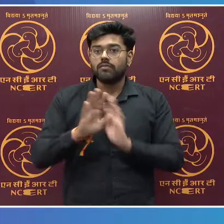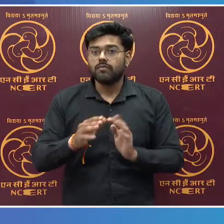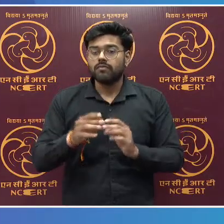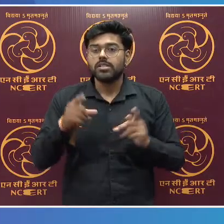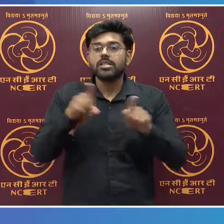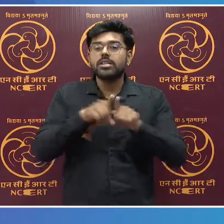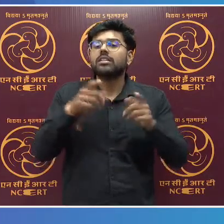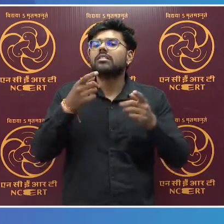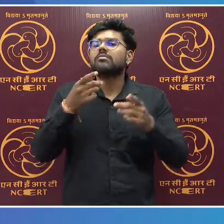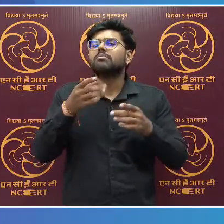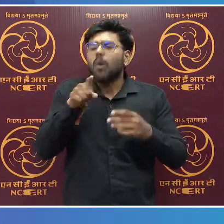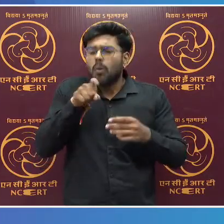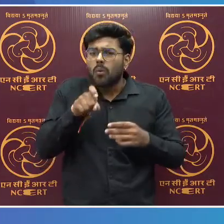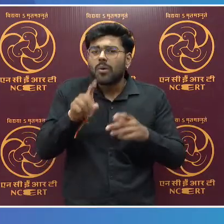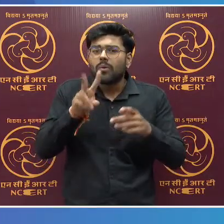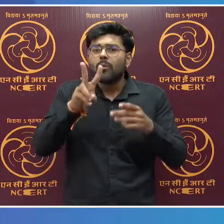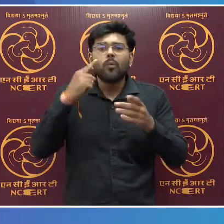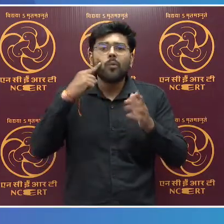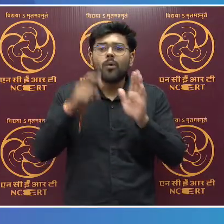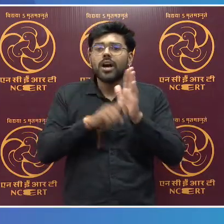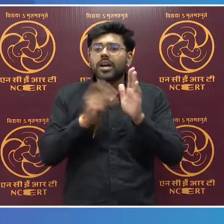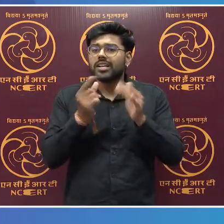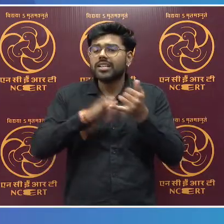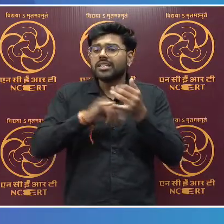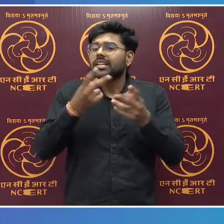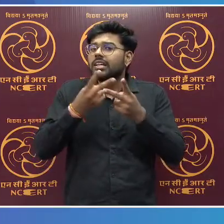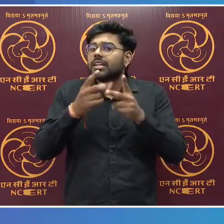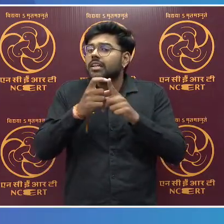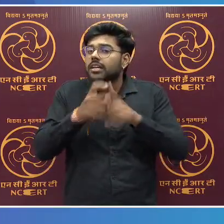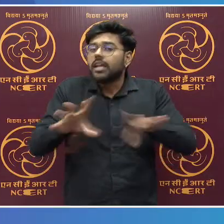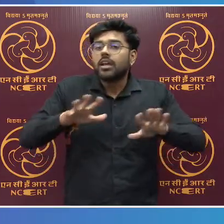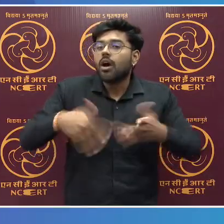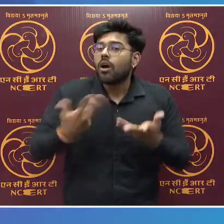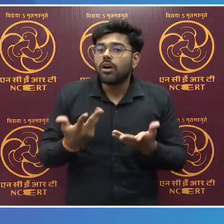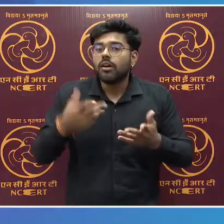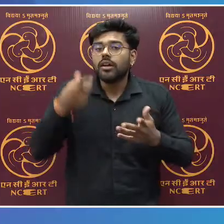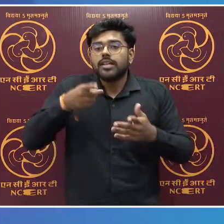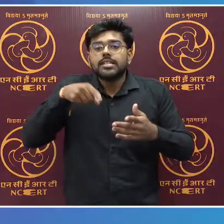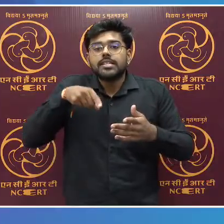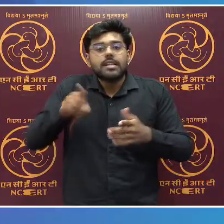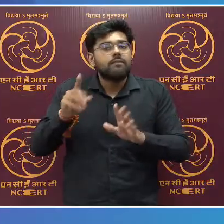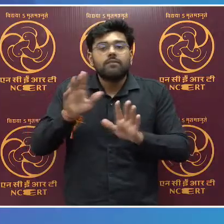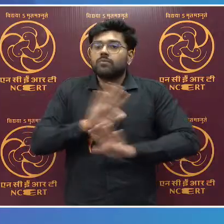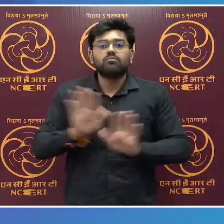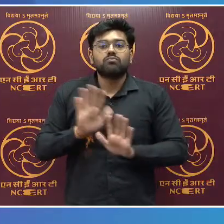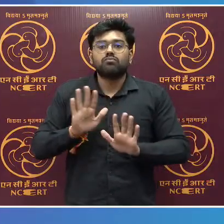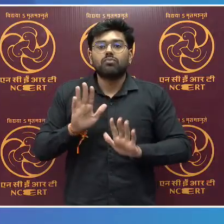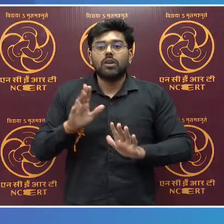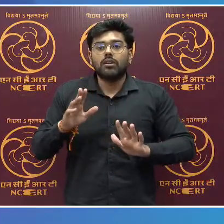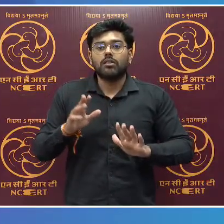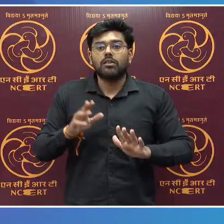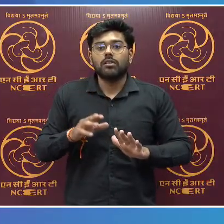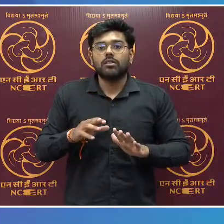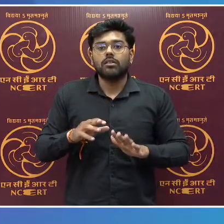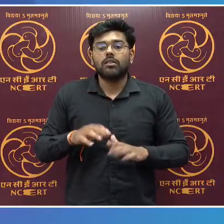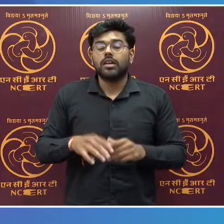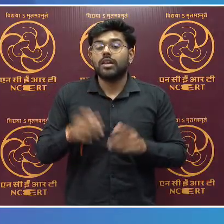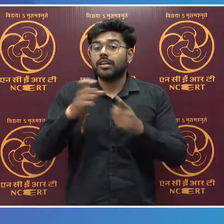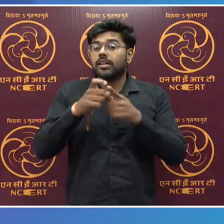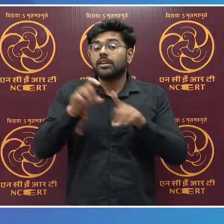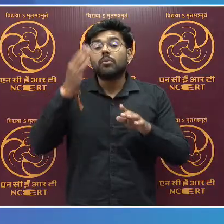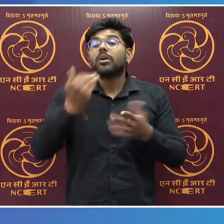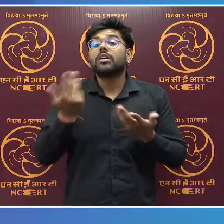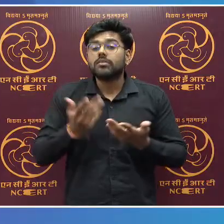dangerous? Because they do not have anything of their own, right. Now,